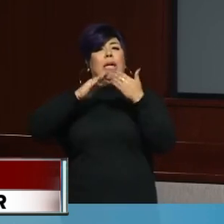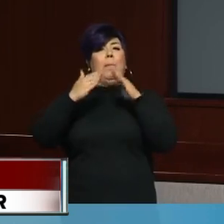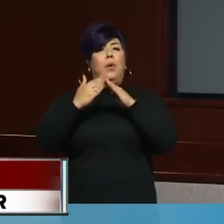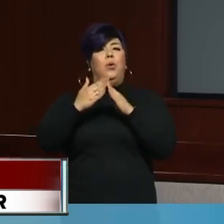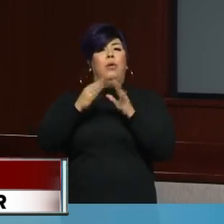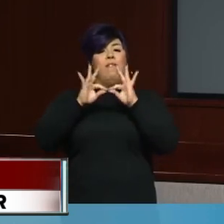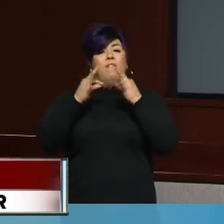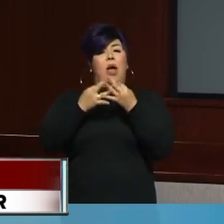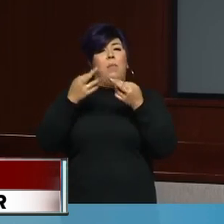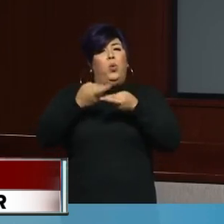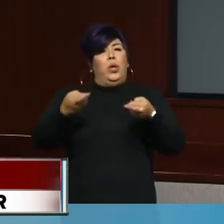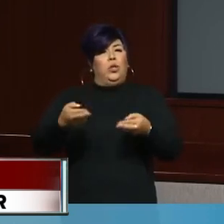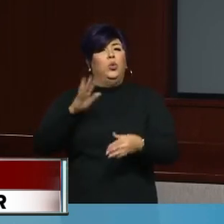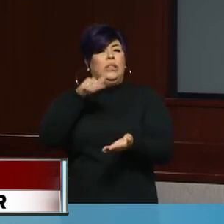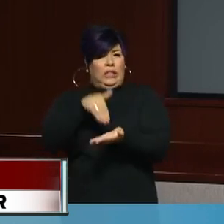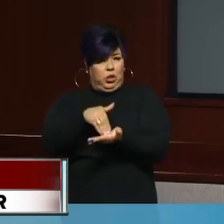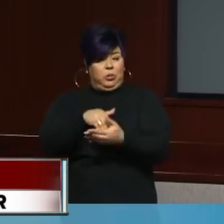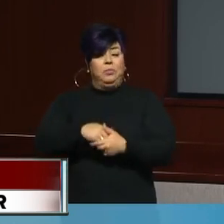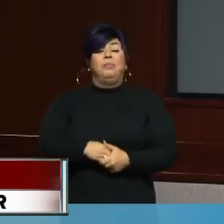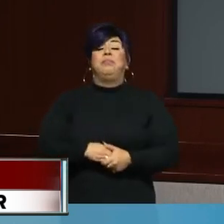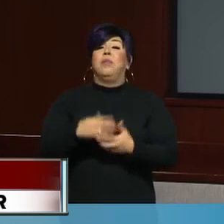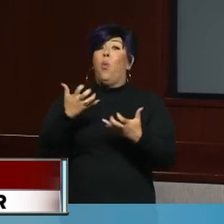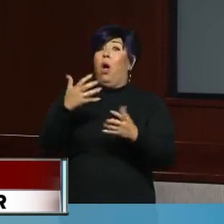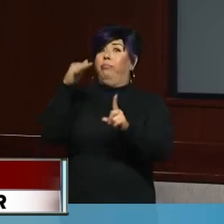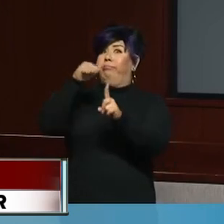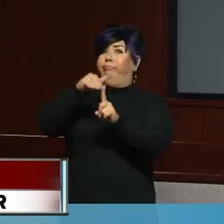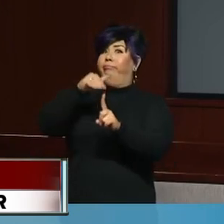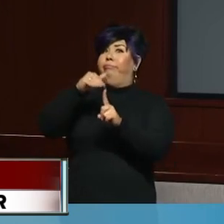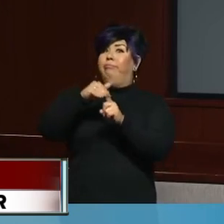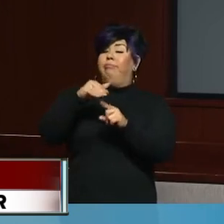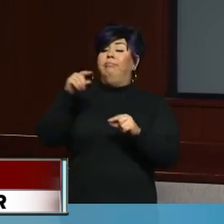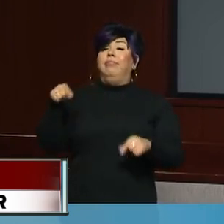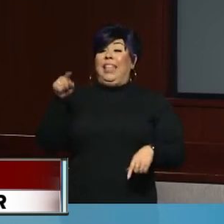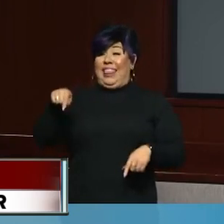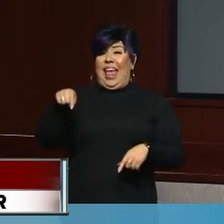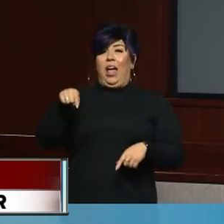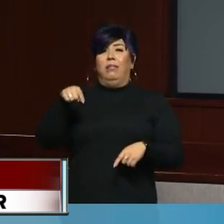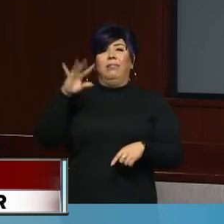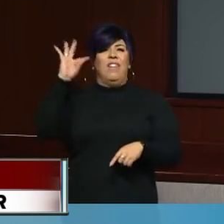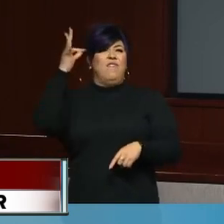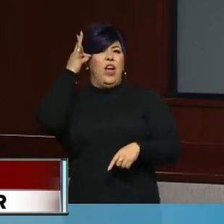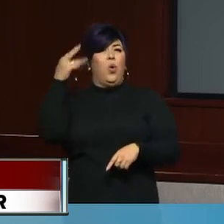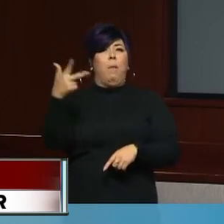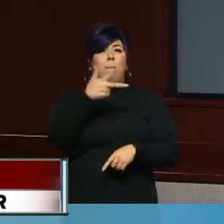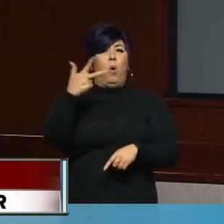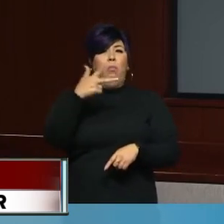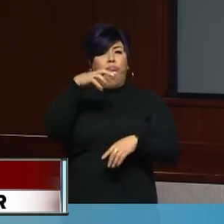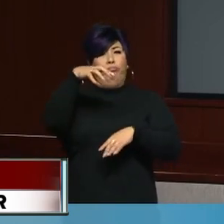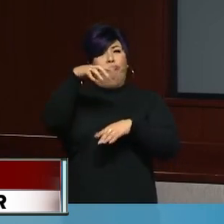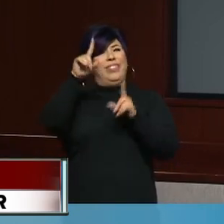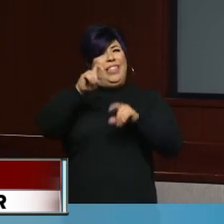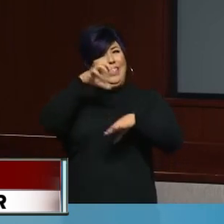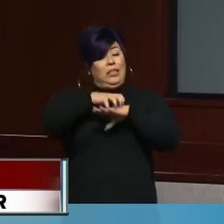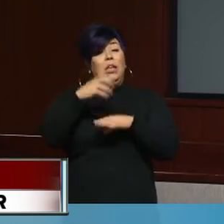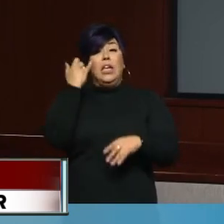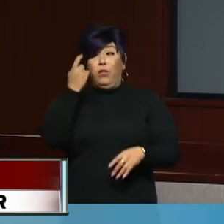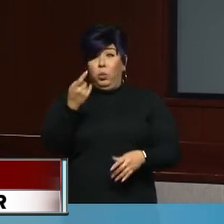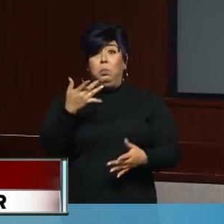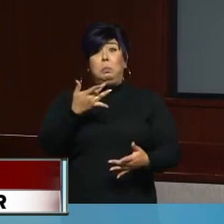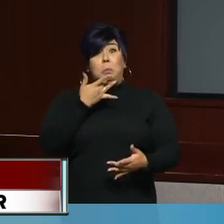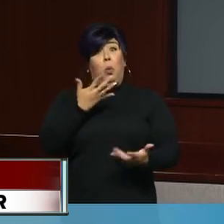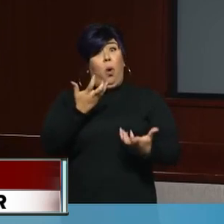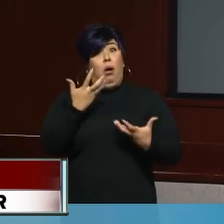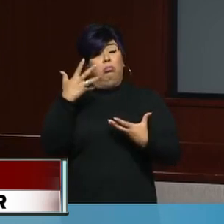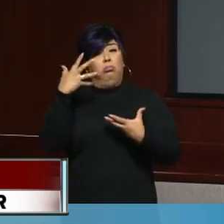Resource Center. A quick reminder about this federal mobile site. If you're interested in testing, the